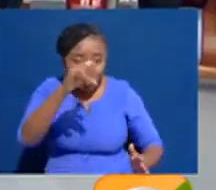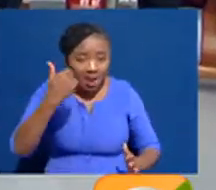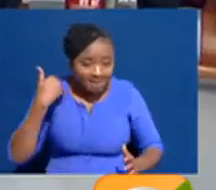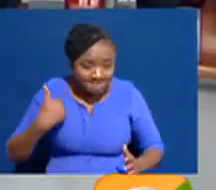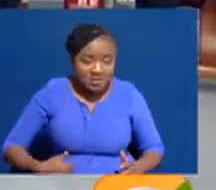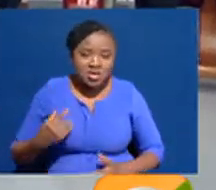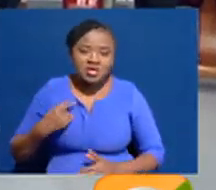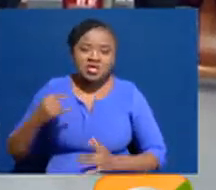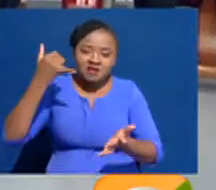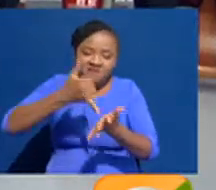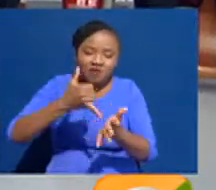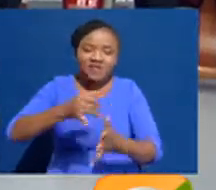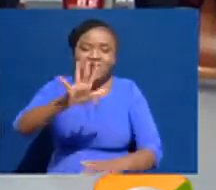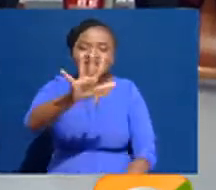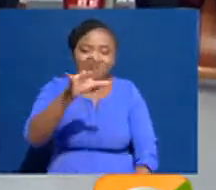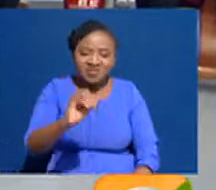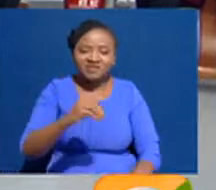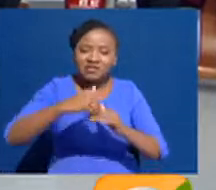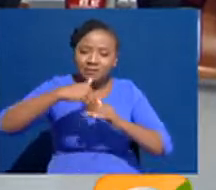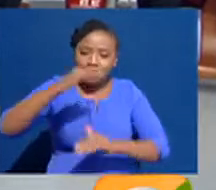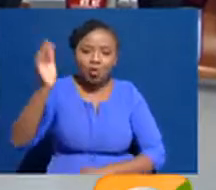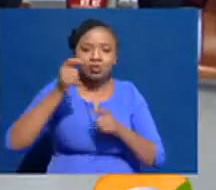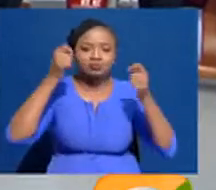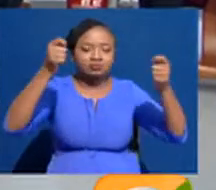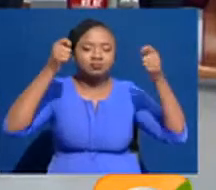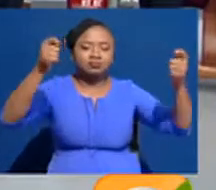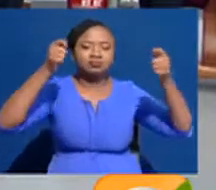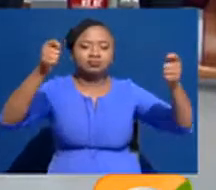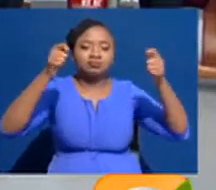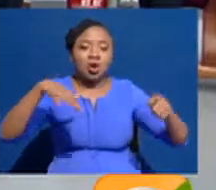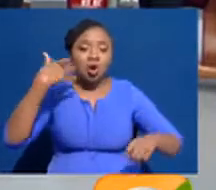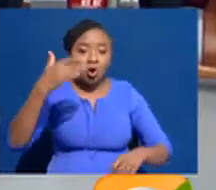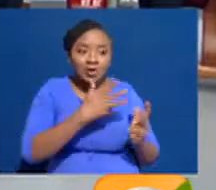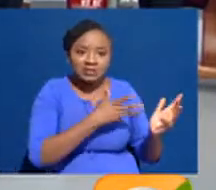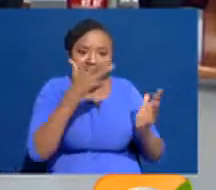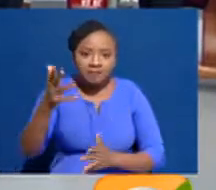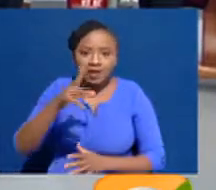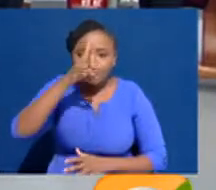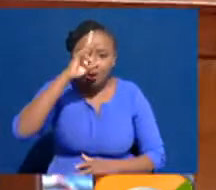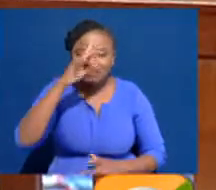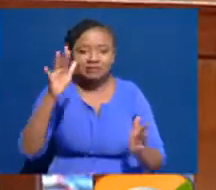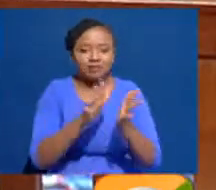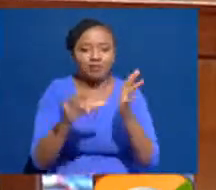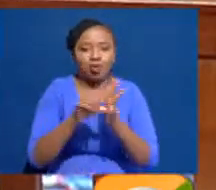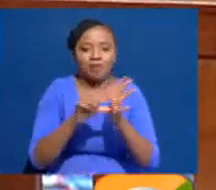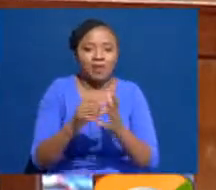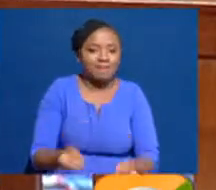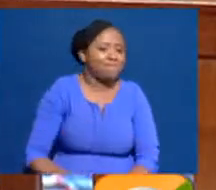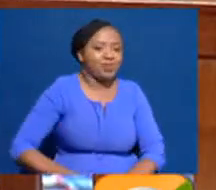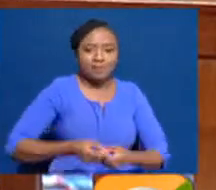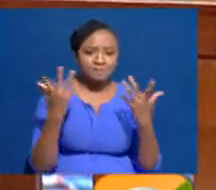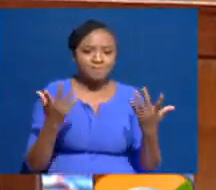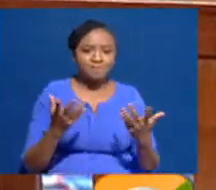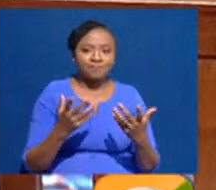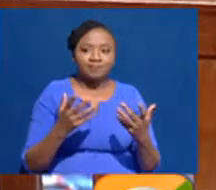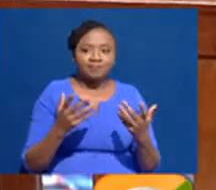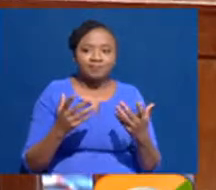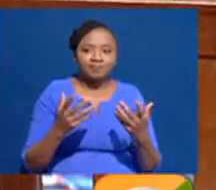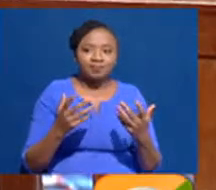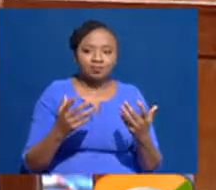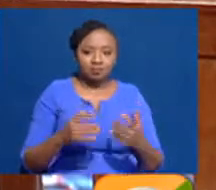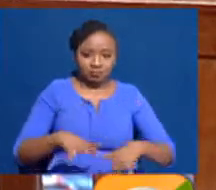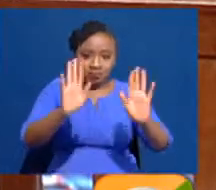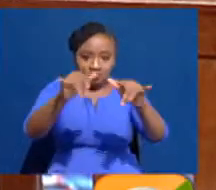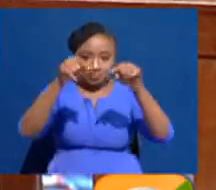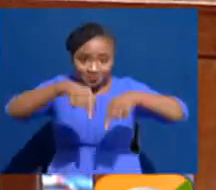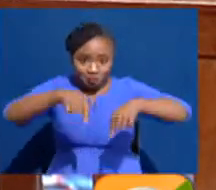50 demonstrations in this country. 50. Every time they bring police, it becomes chaotic. But you said they had police in Narok.